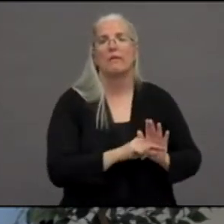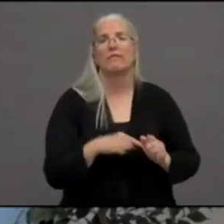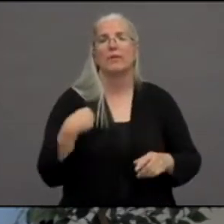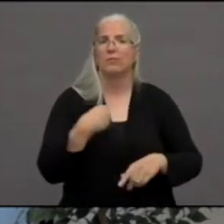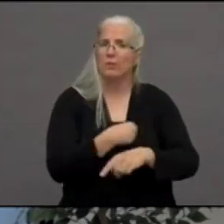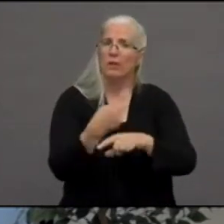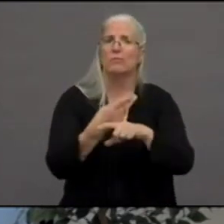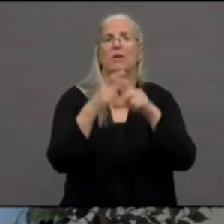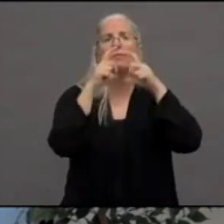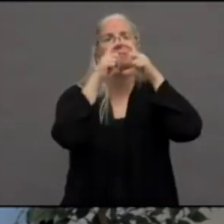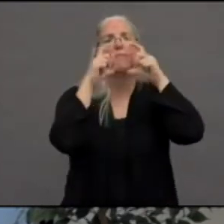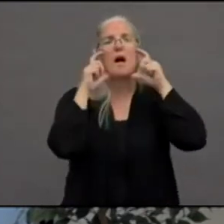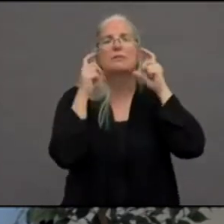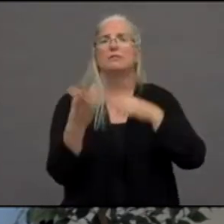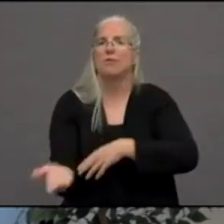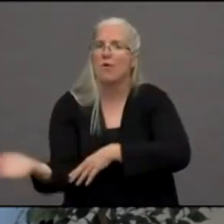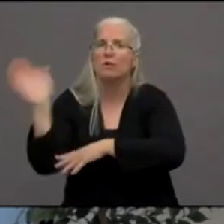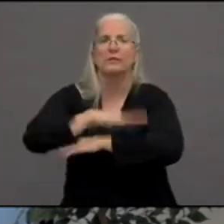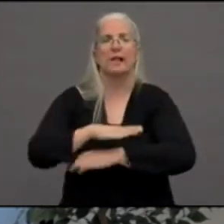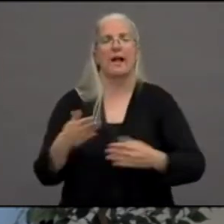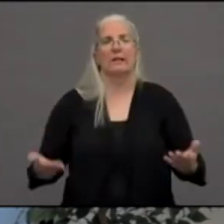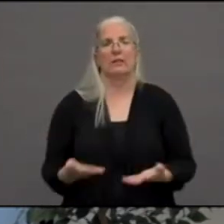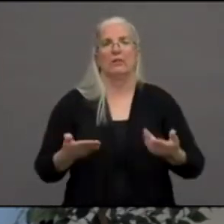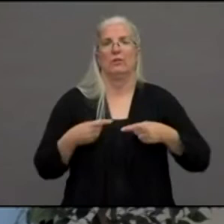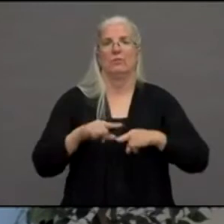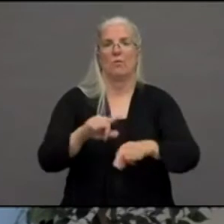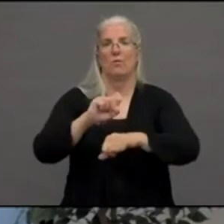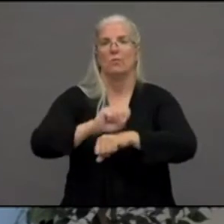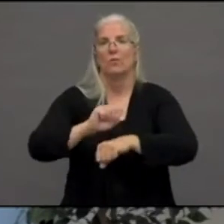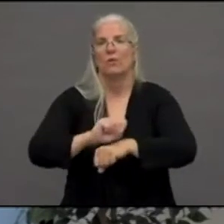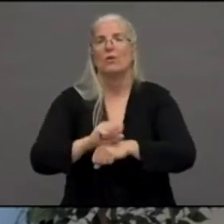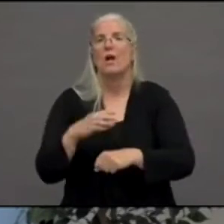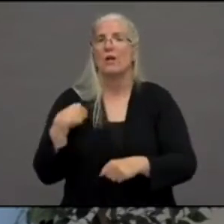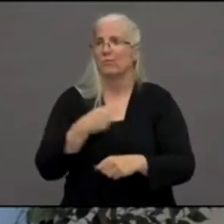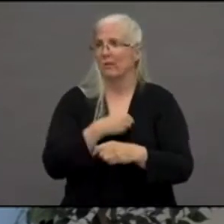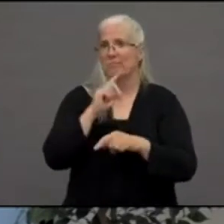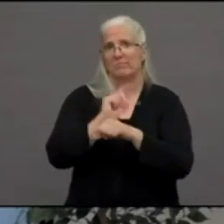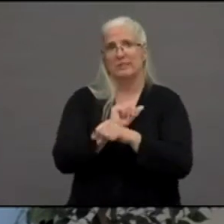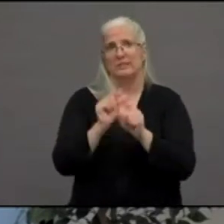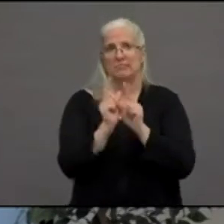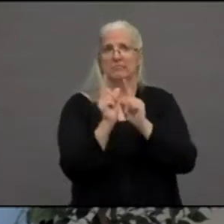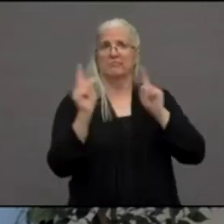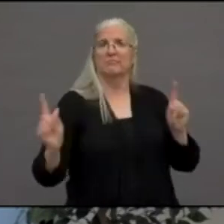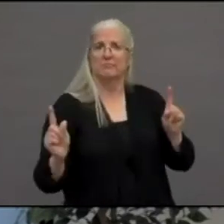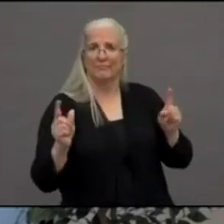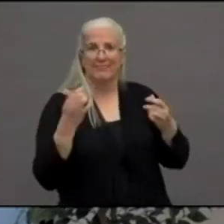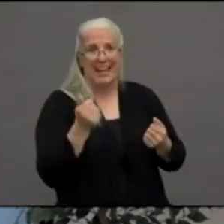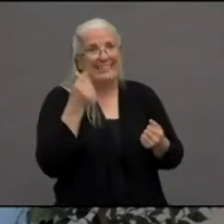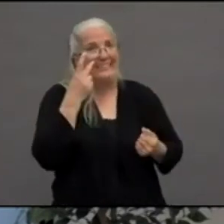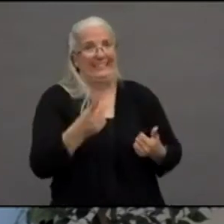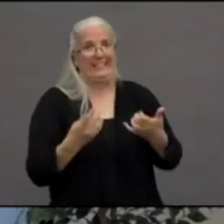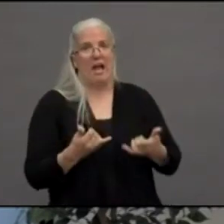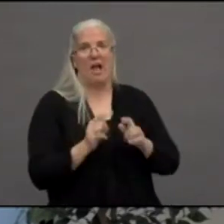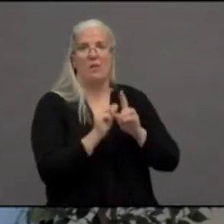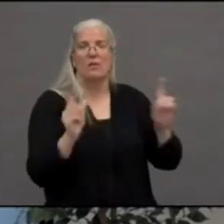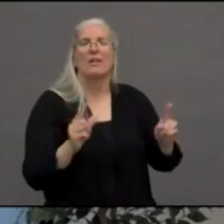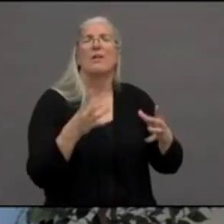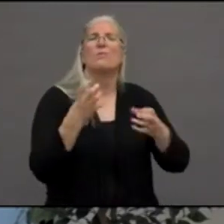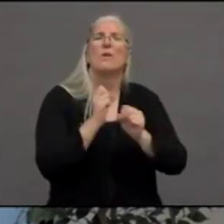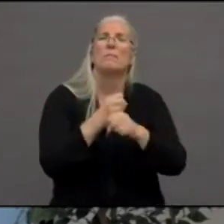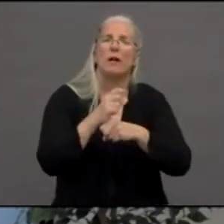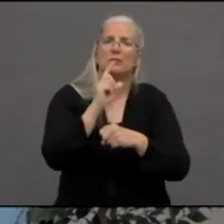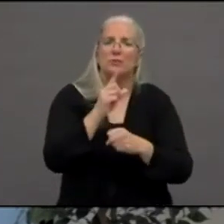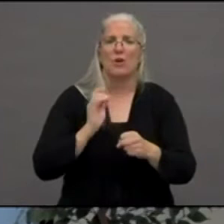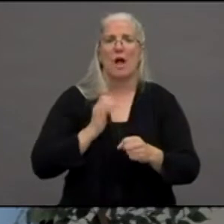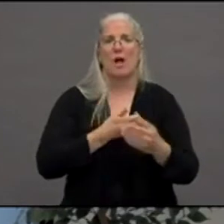EOC. We're more than 6 feet apart, but it's very important to get tested to know your status as well. And